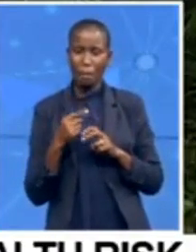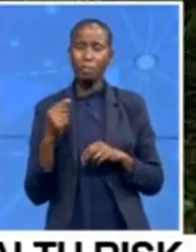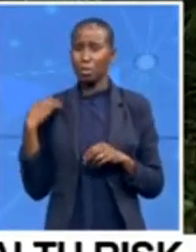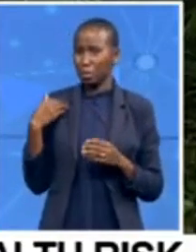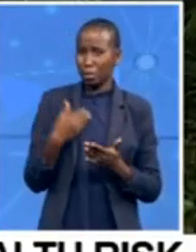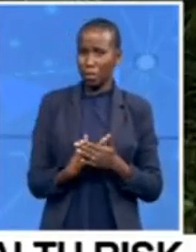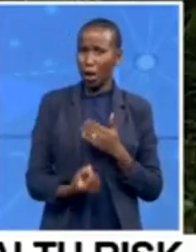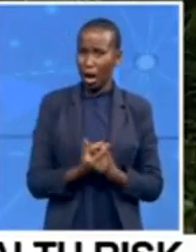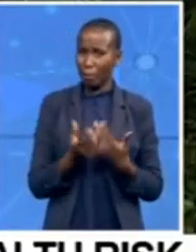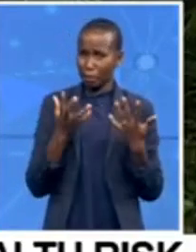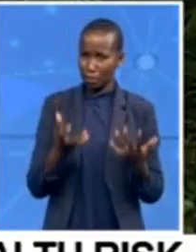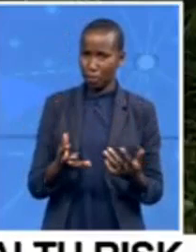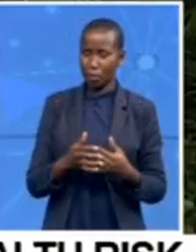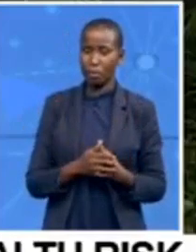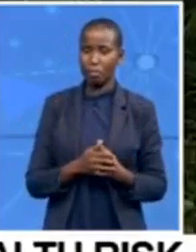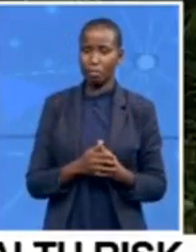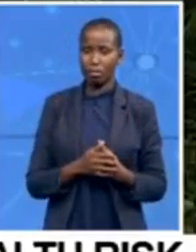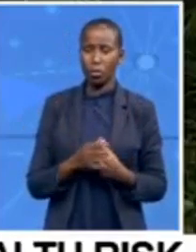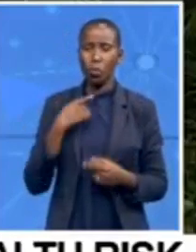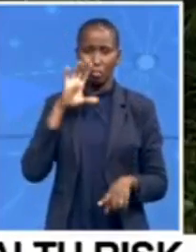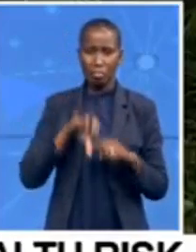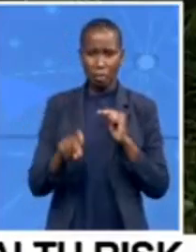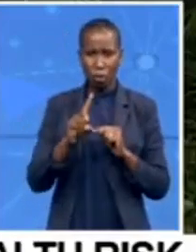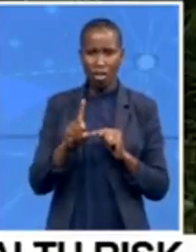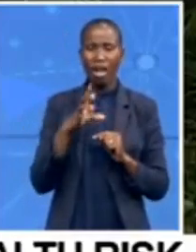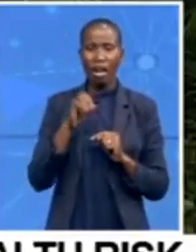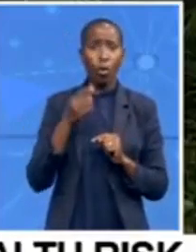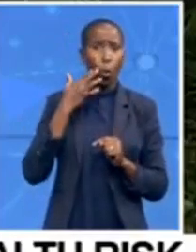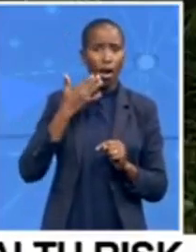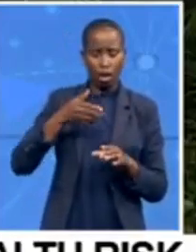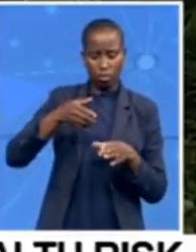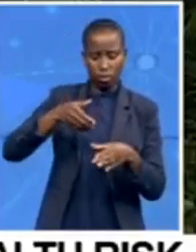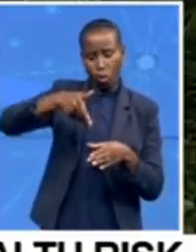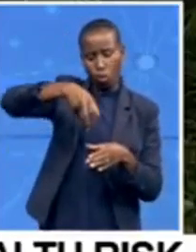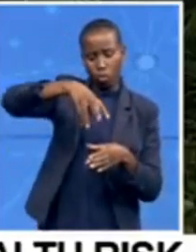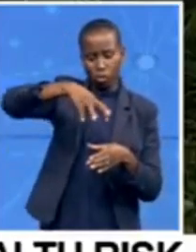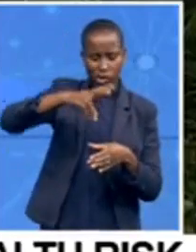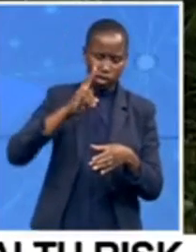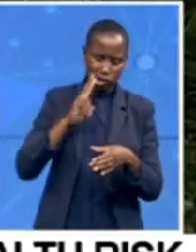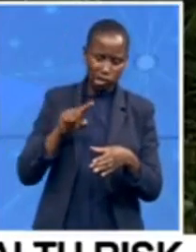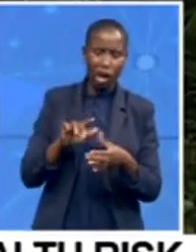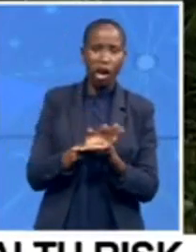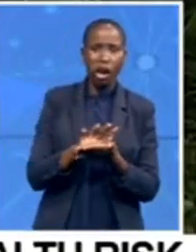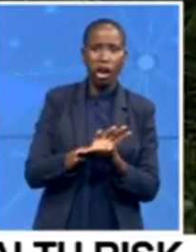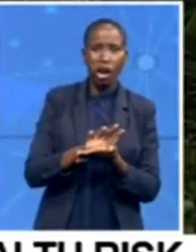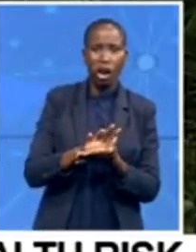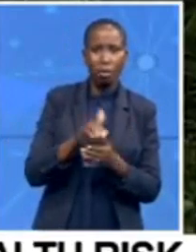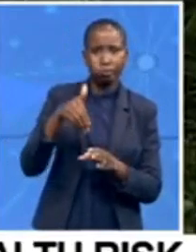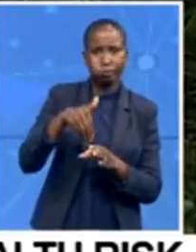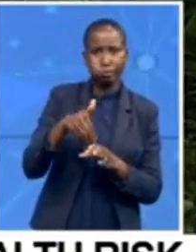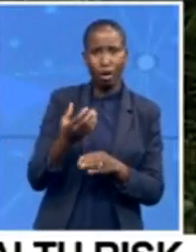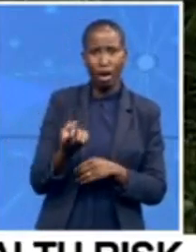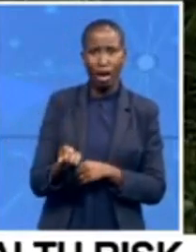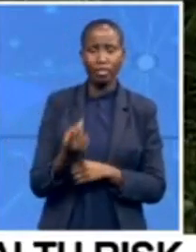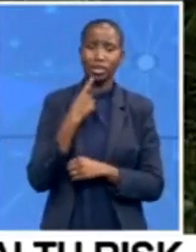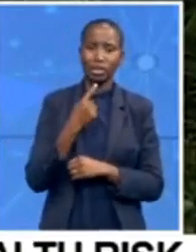been noticing that there's a lot of dirt in their water. And the worst case scenario, one of the residents said that they actually had diarrhea, and one had